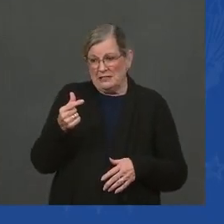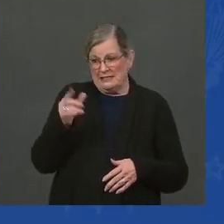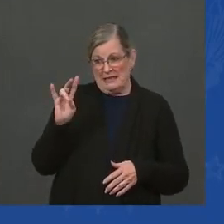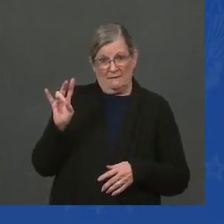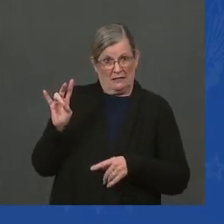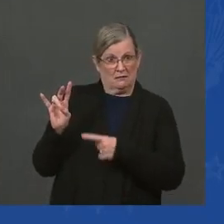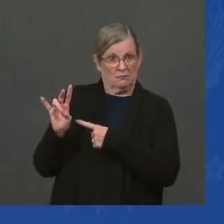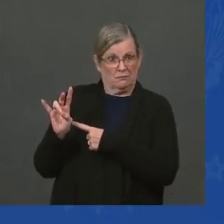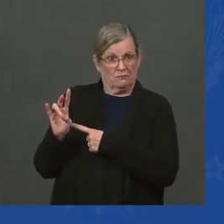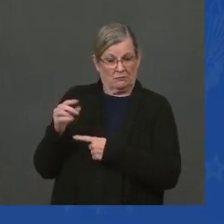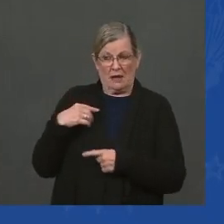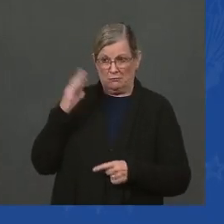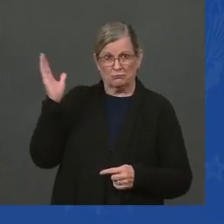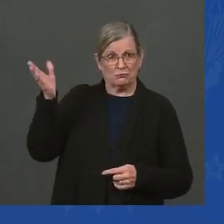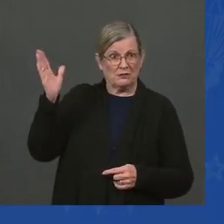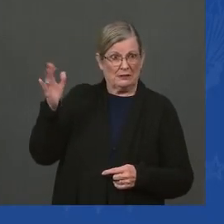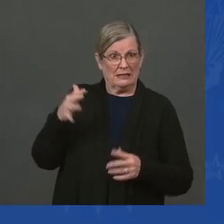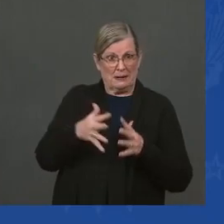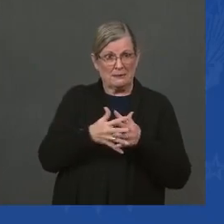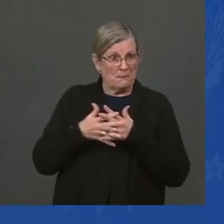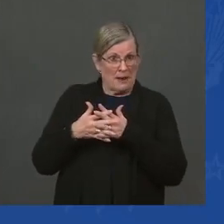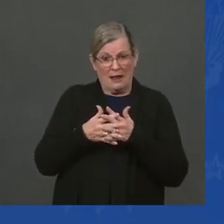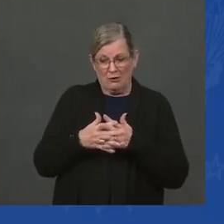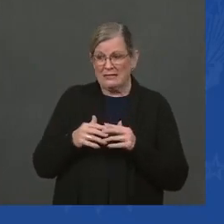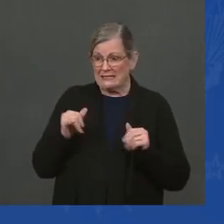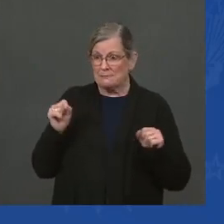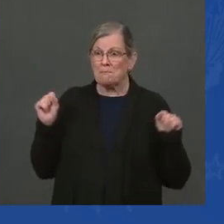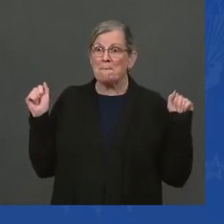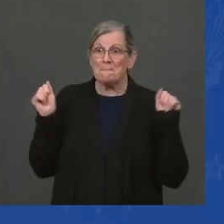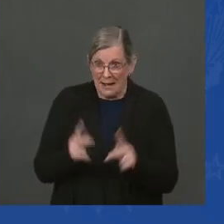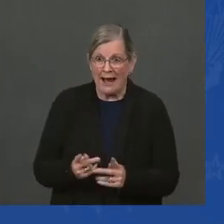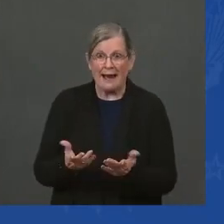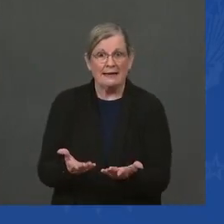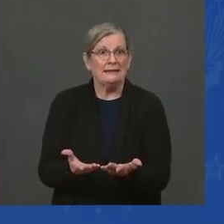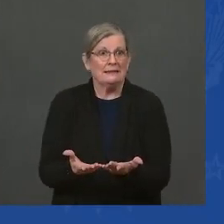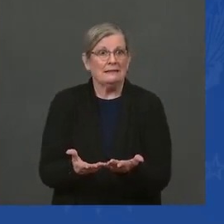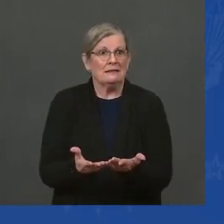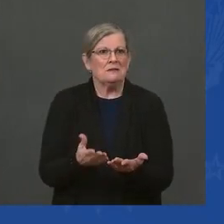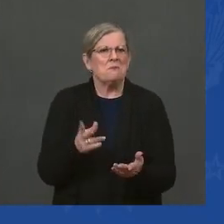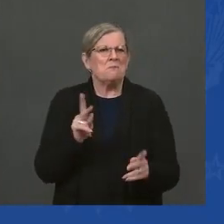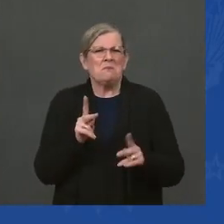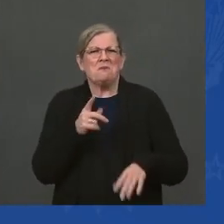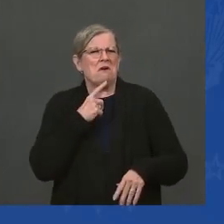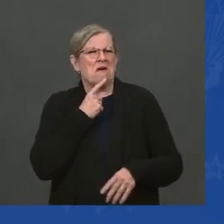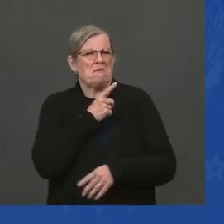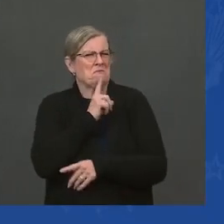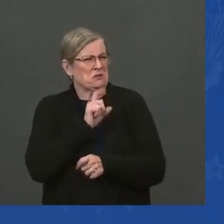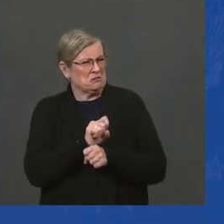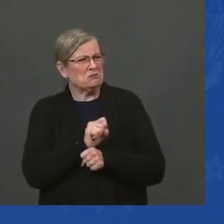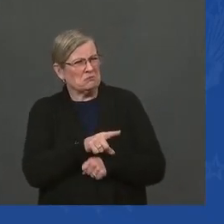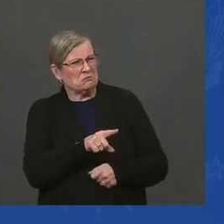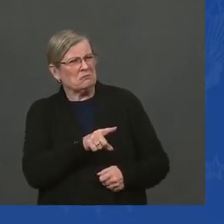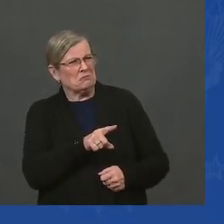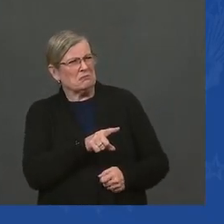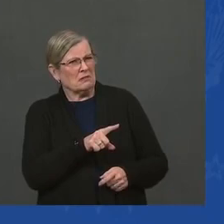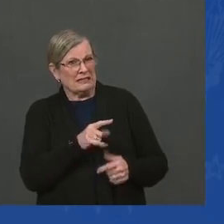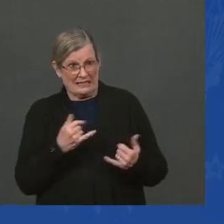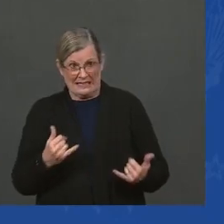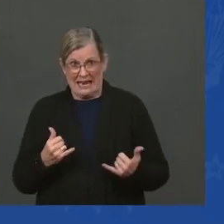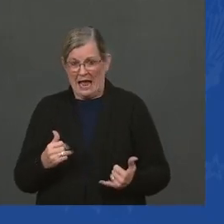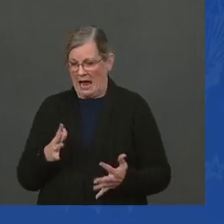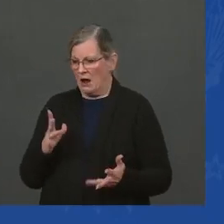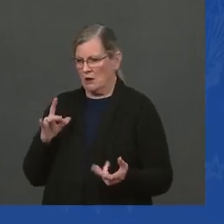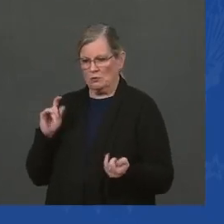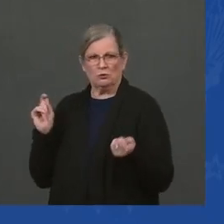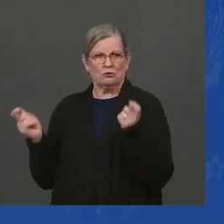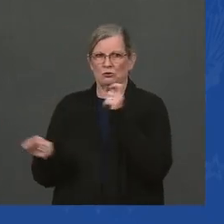back, you know, people wondered whether, well, is that really true? Well, we were able to change the dynamic of a lot of things coming out